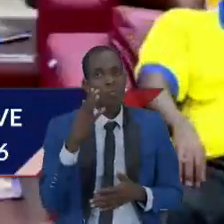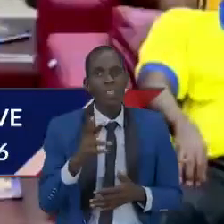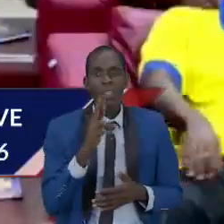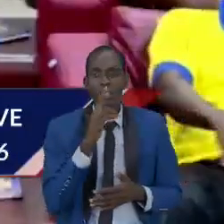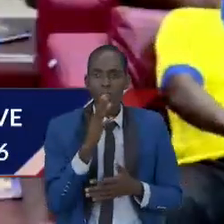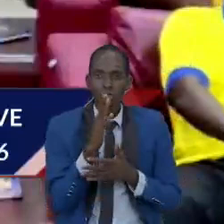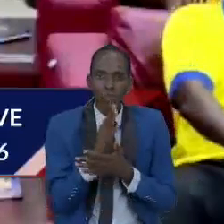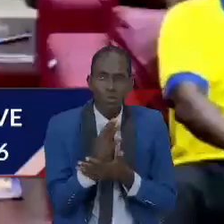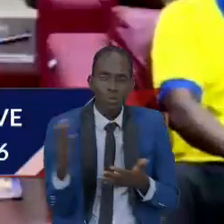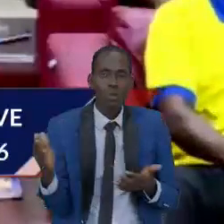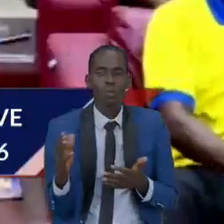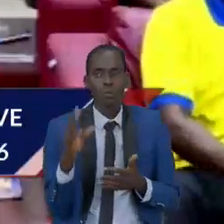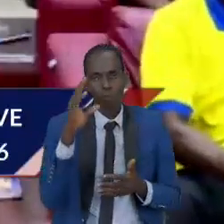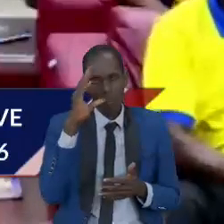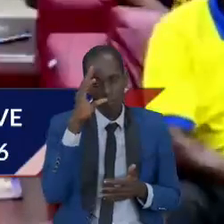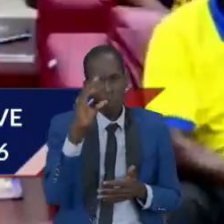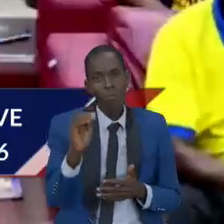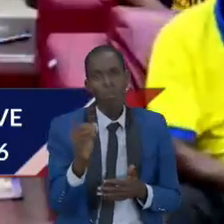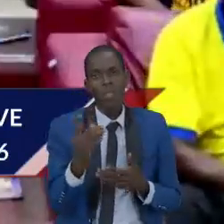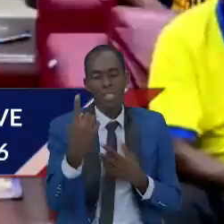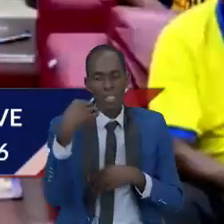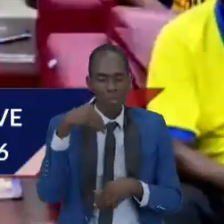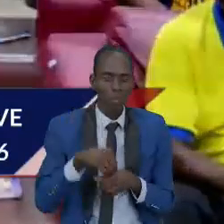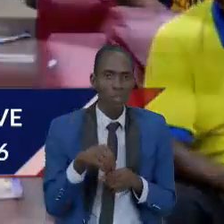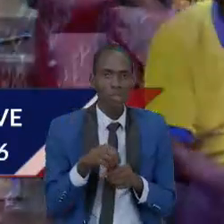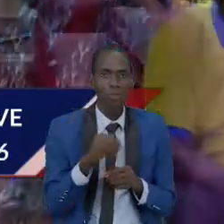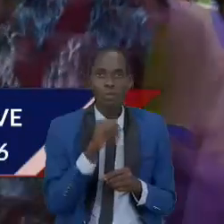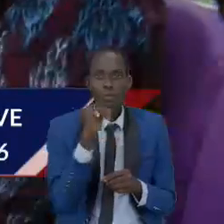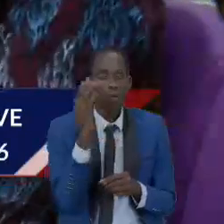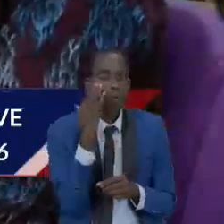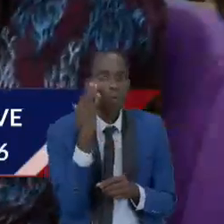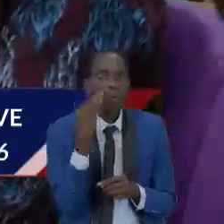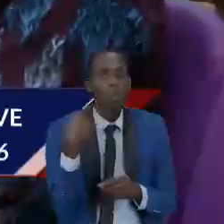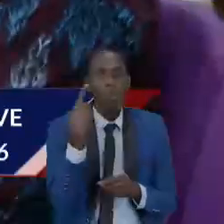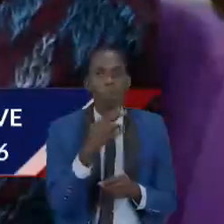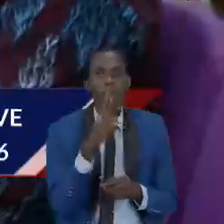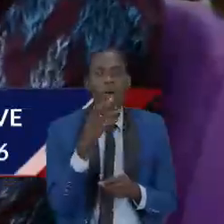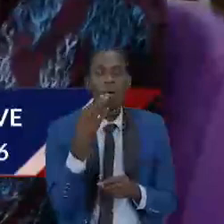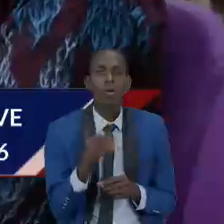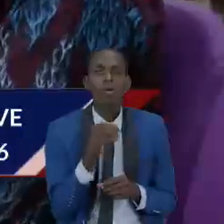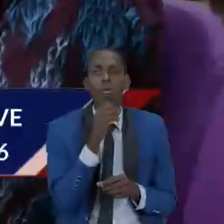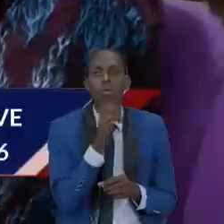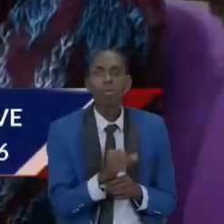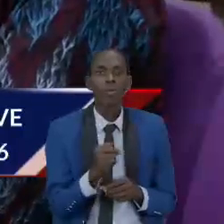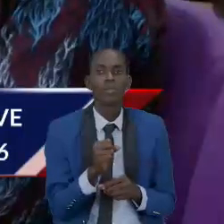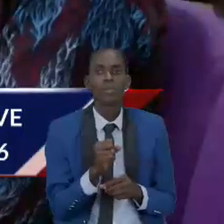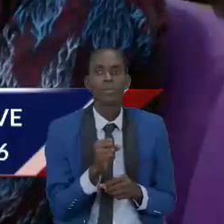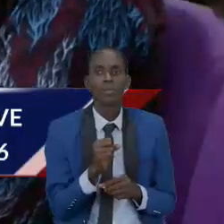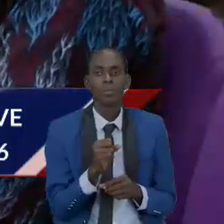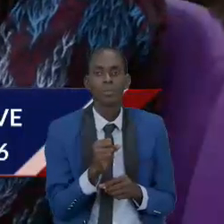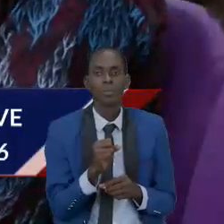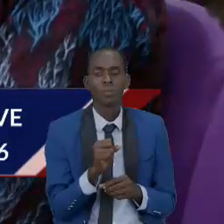men crept in unawares, who were before of old ordained,